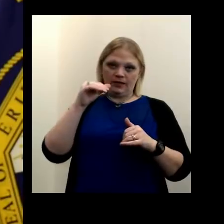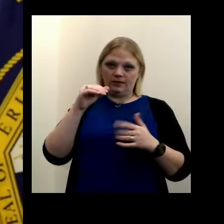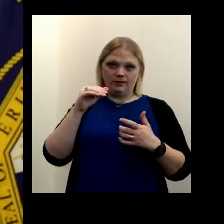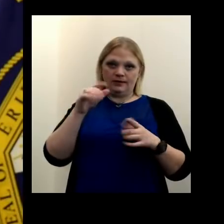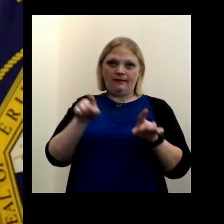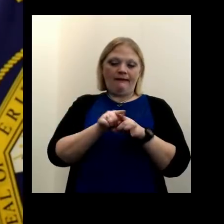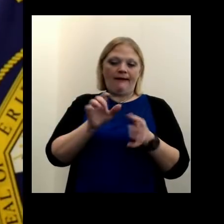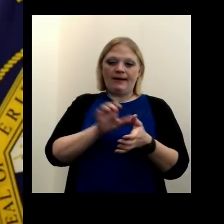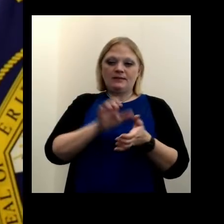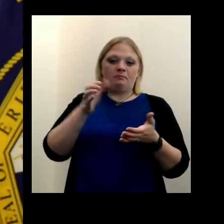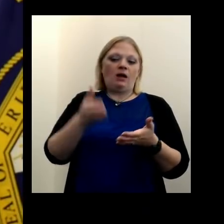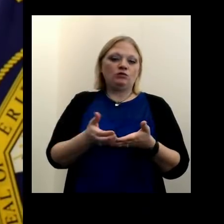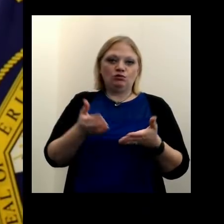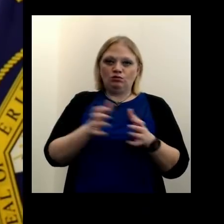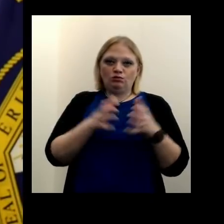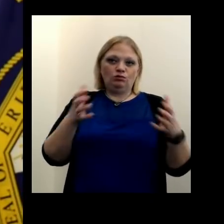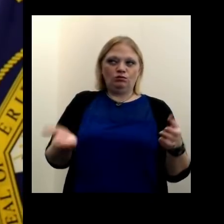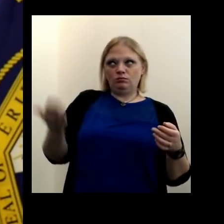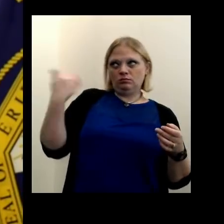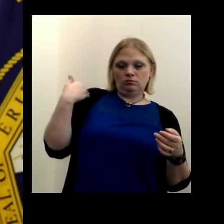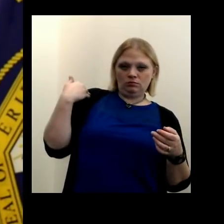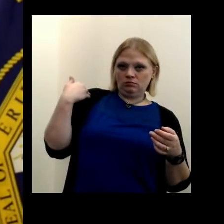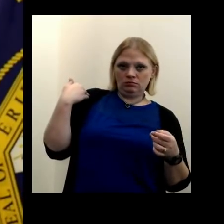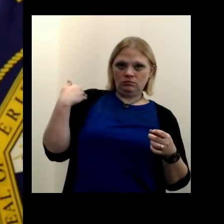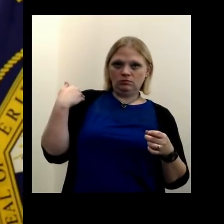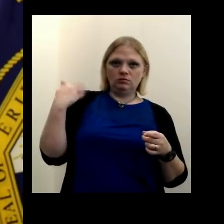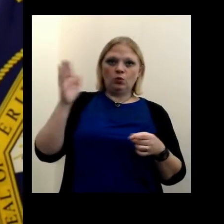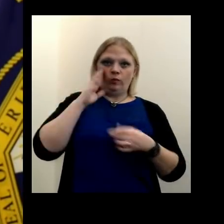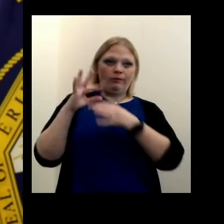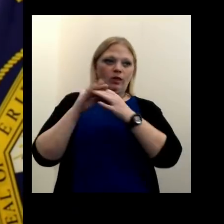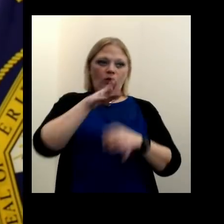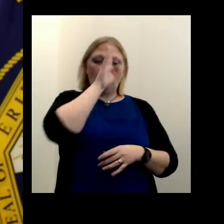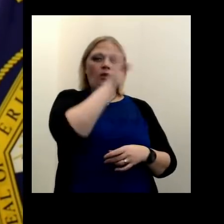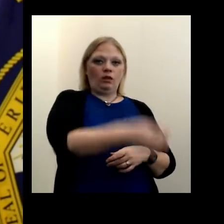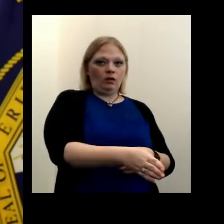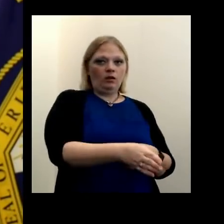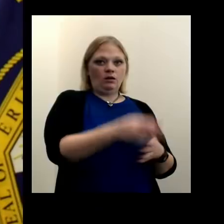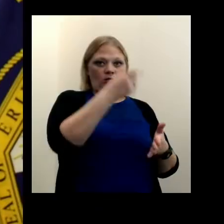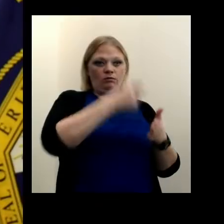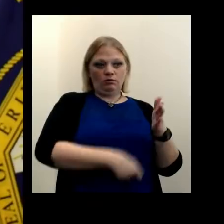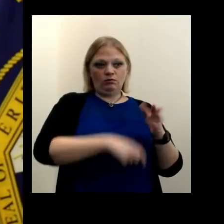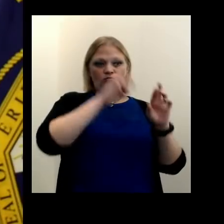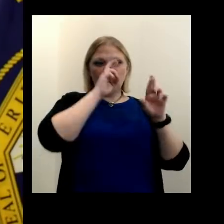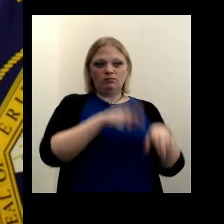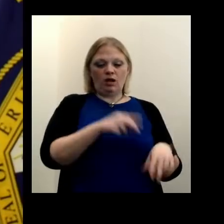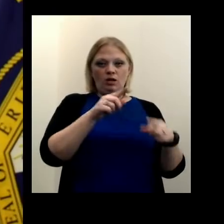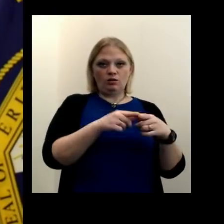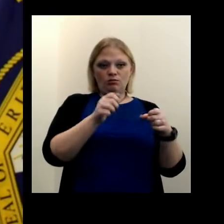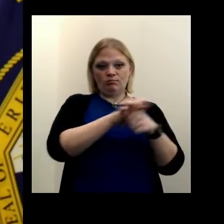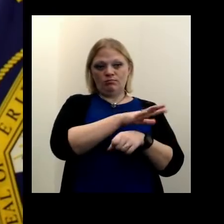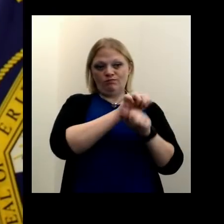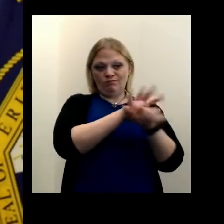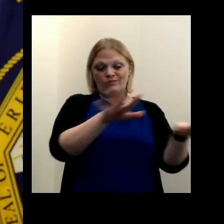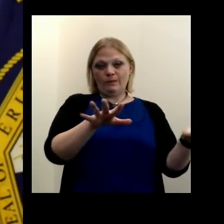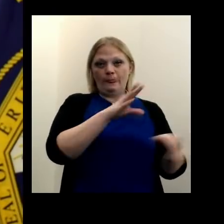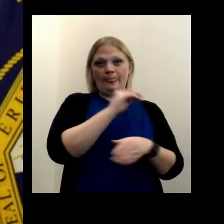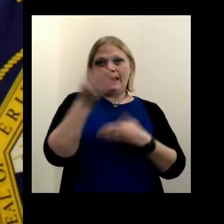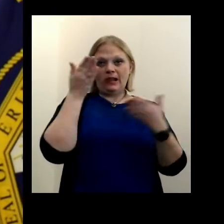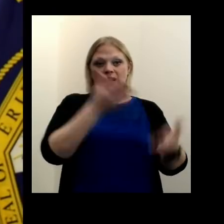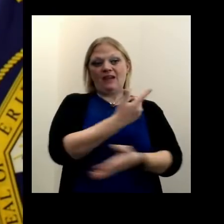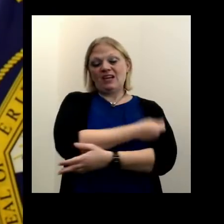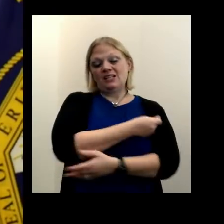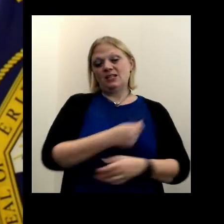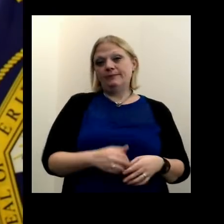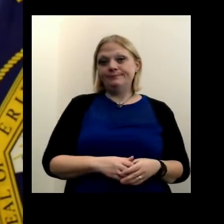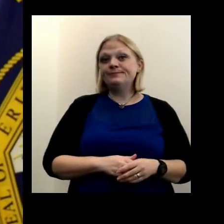as we did last round, is going to go towards the direct costs associated with responding to the pandemic and delivering the